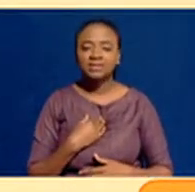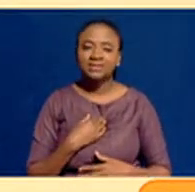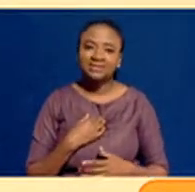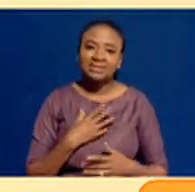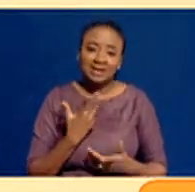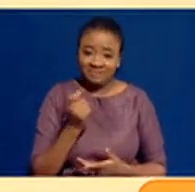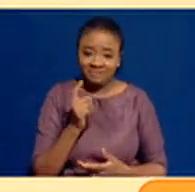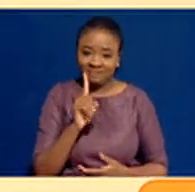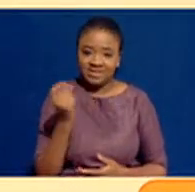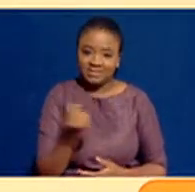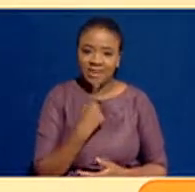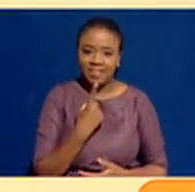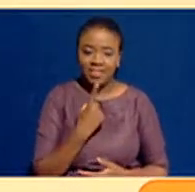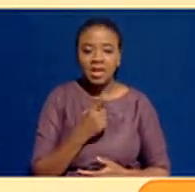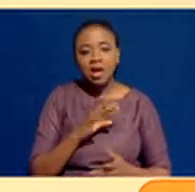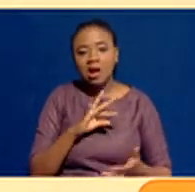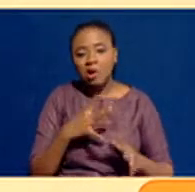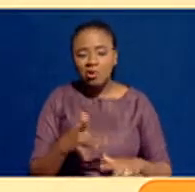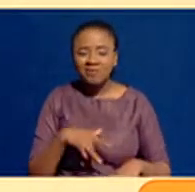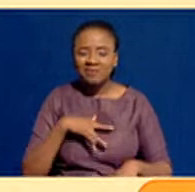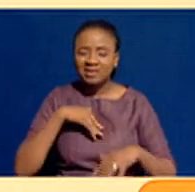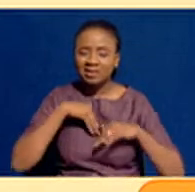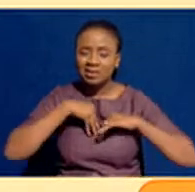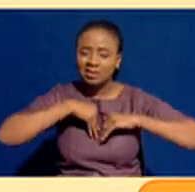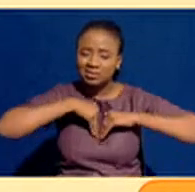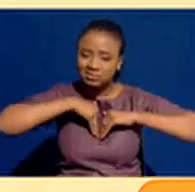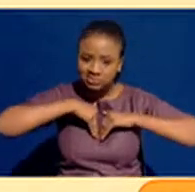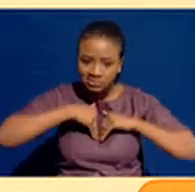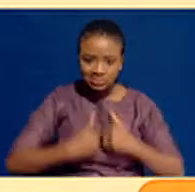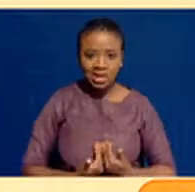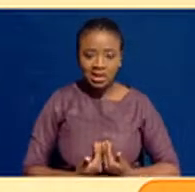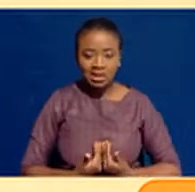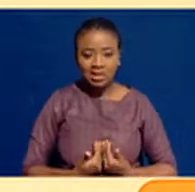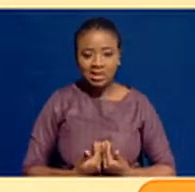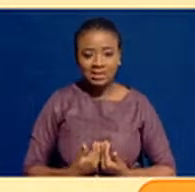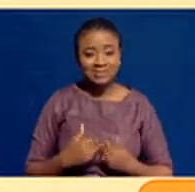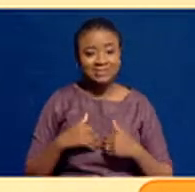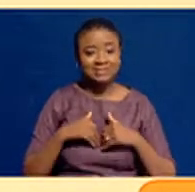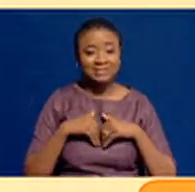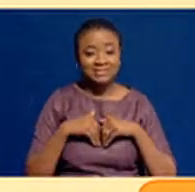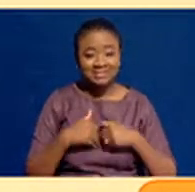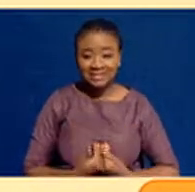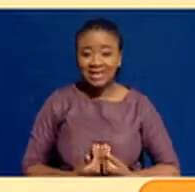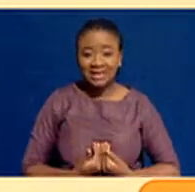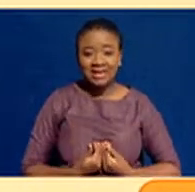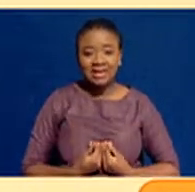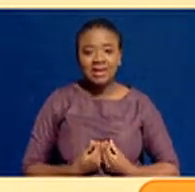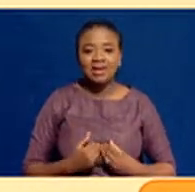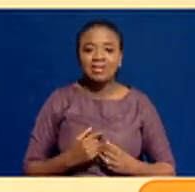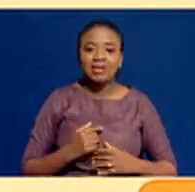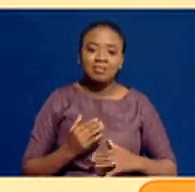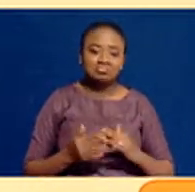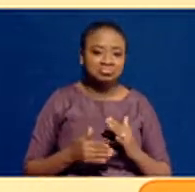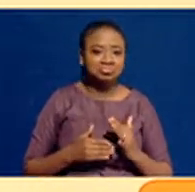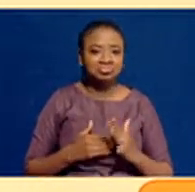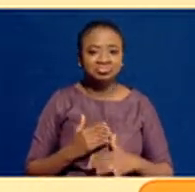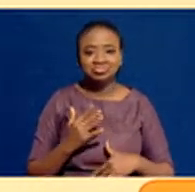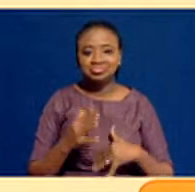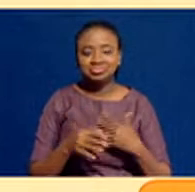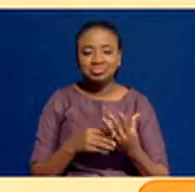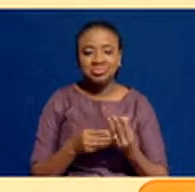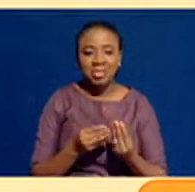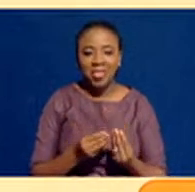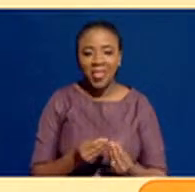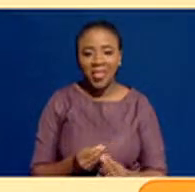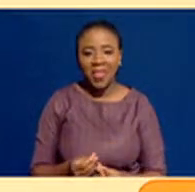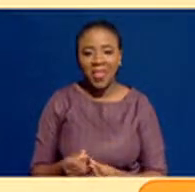You might, this chronic fatigue, this thirst, yeah? But then with time, it just goes, it fades when you